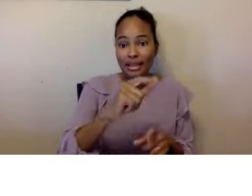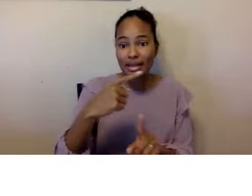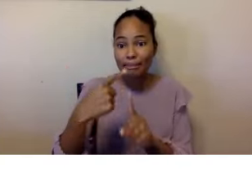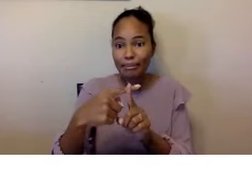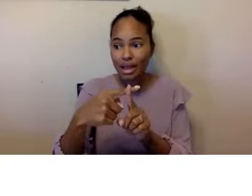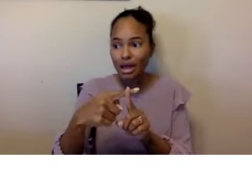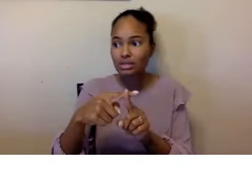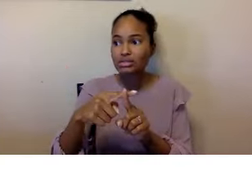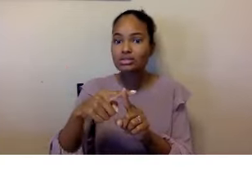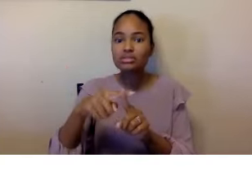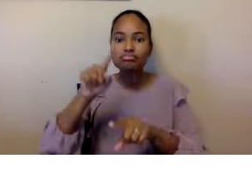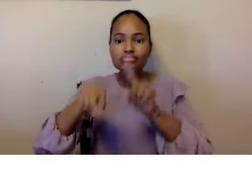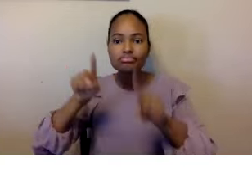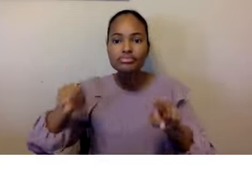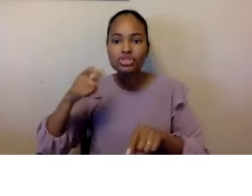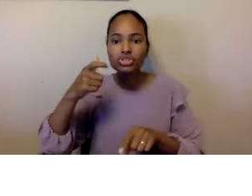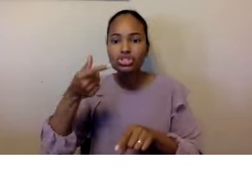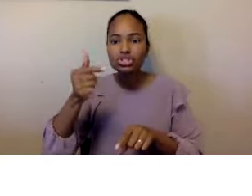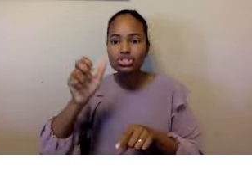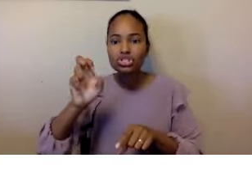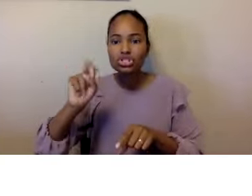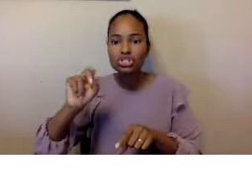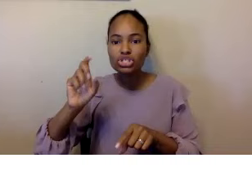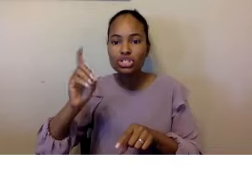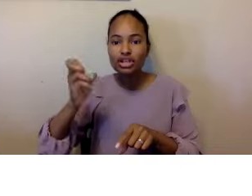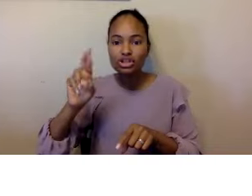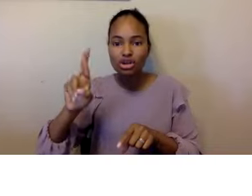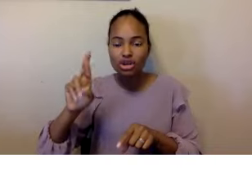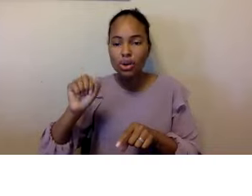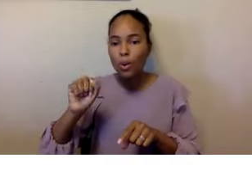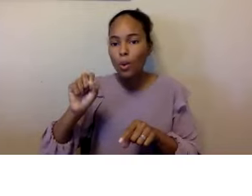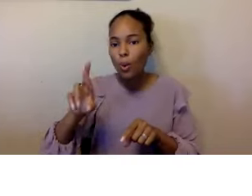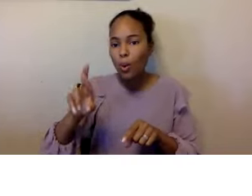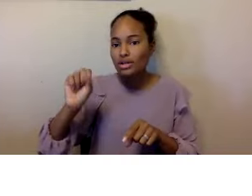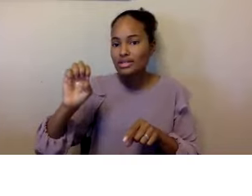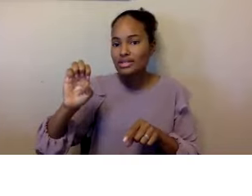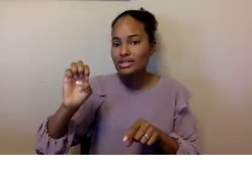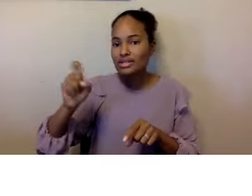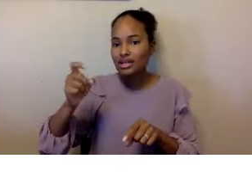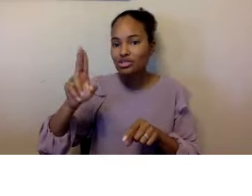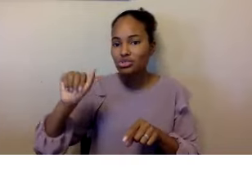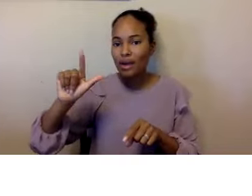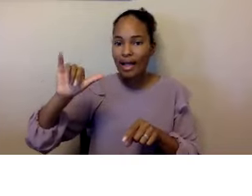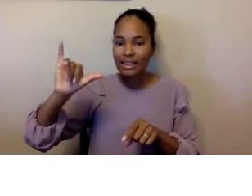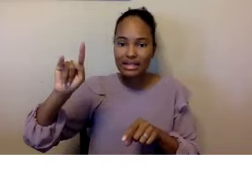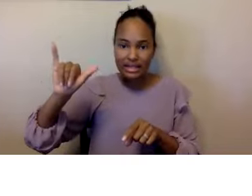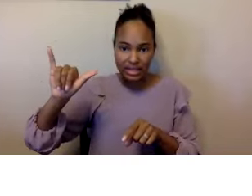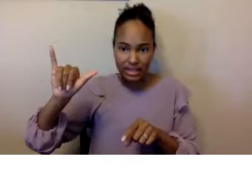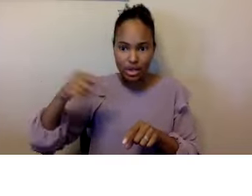various genders or sexualities. We able to connect with people more